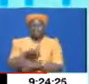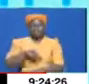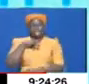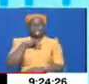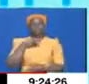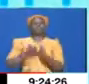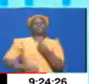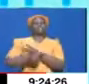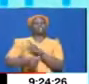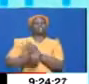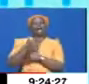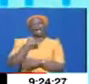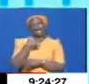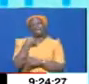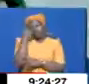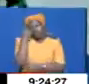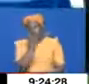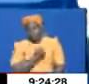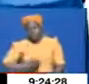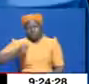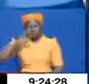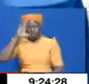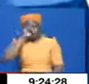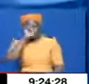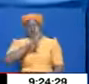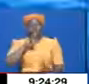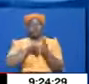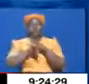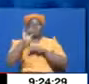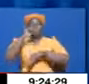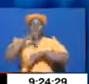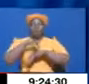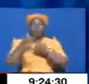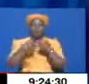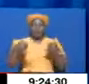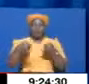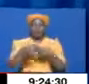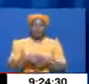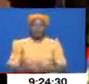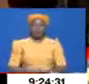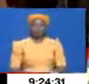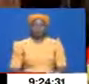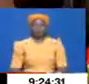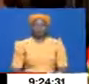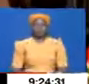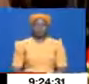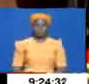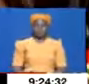abuse and exploitation online. Regina Manyara reporting for Prime Edition.